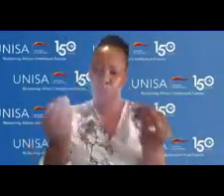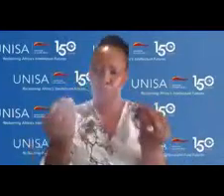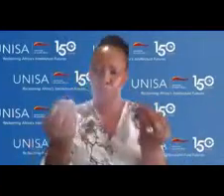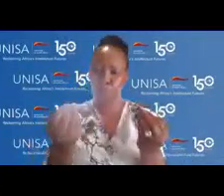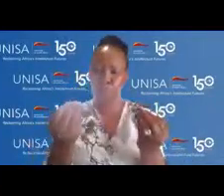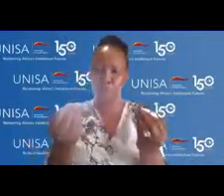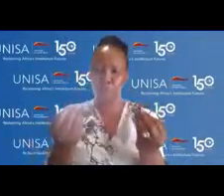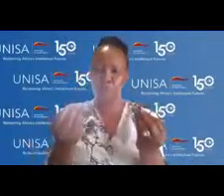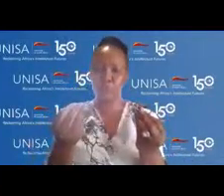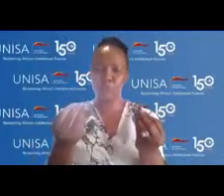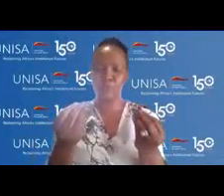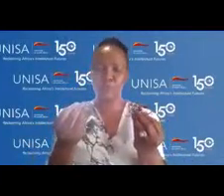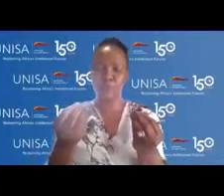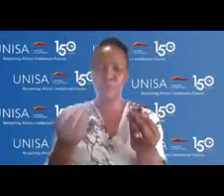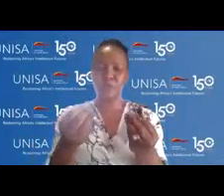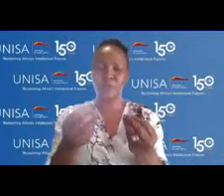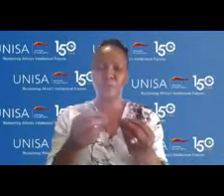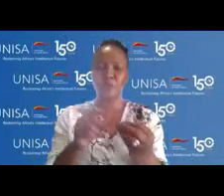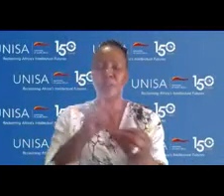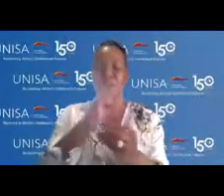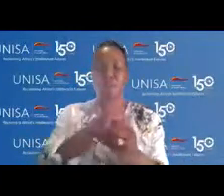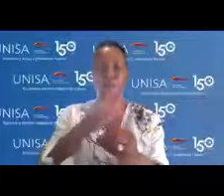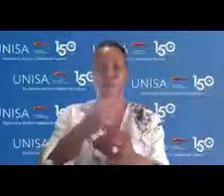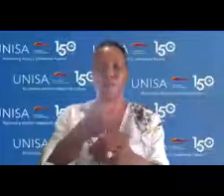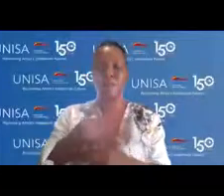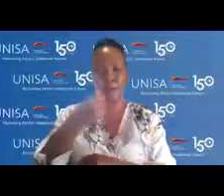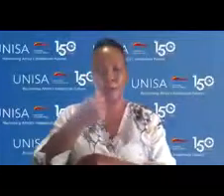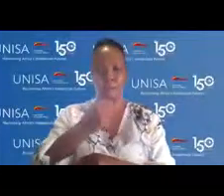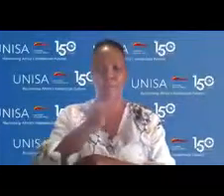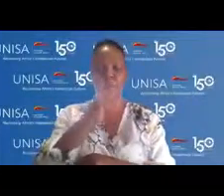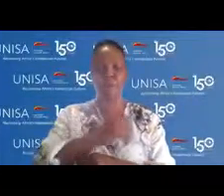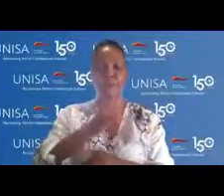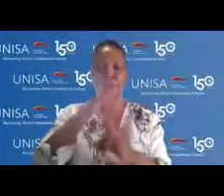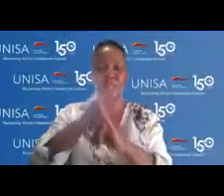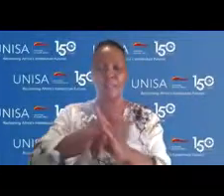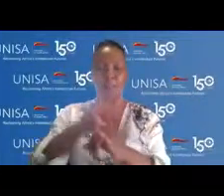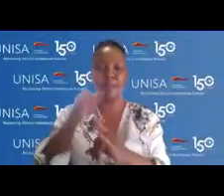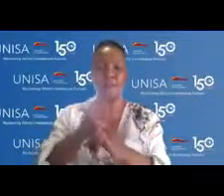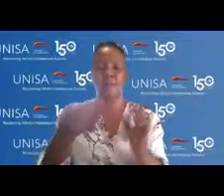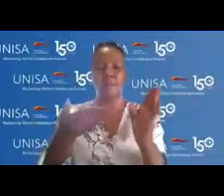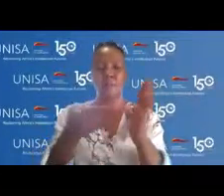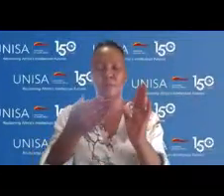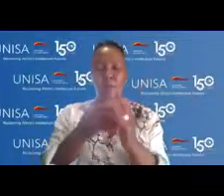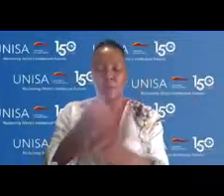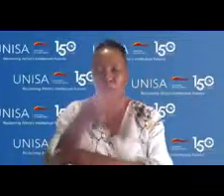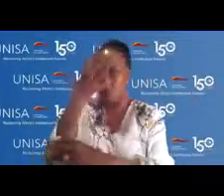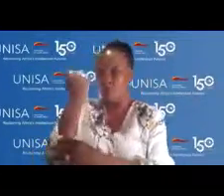Let's use the chat. Be brave. If you don't know, it's fine. Just say no. I have no idea how to do that.